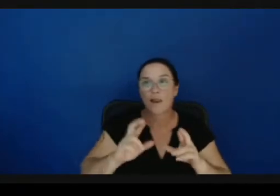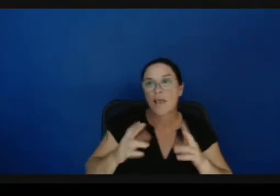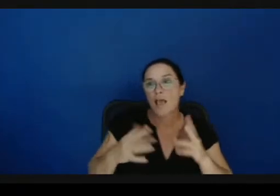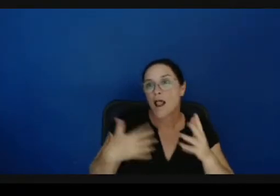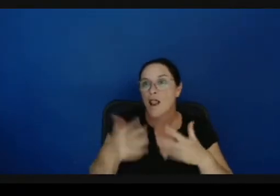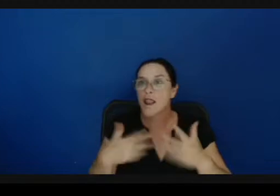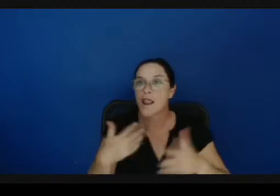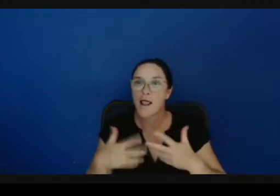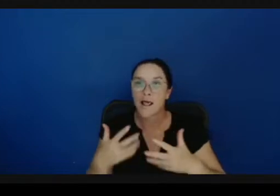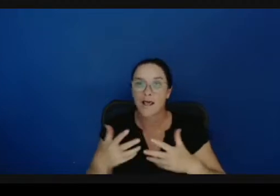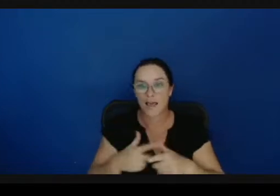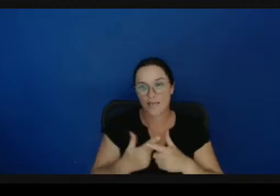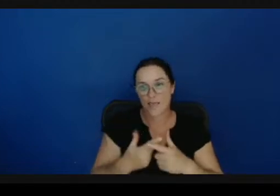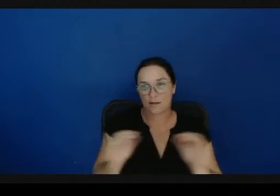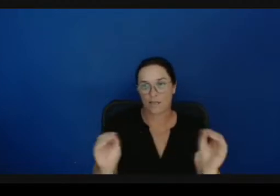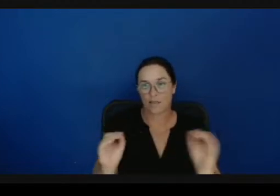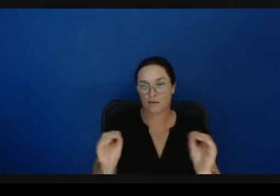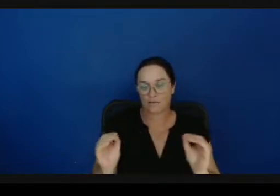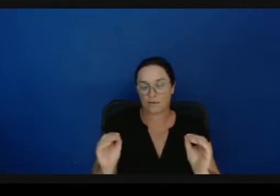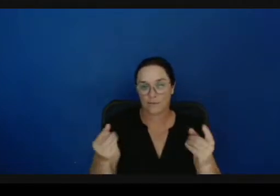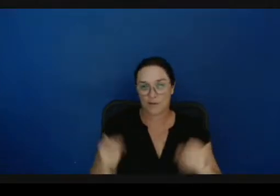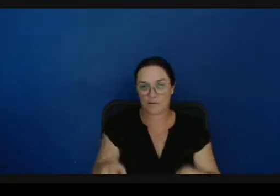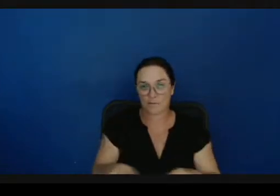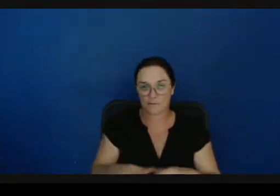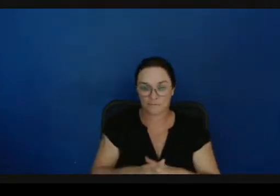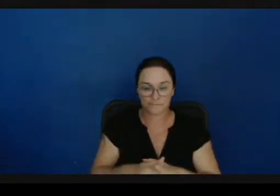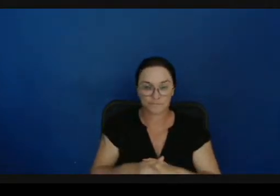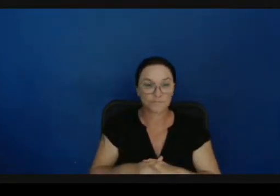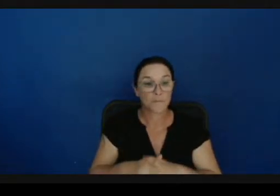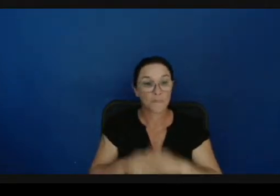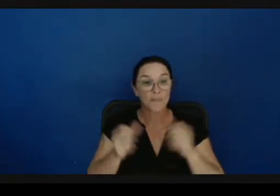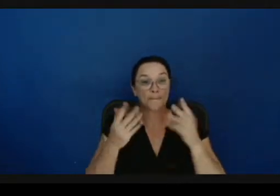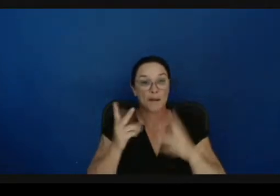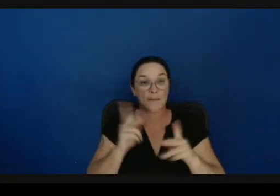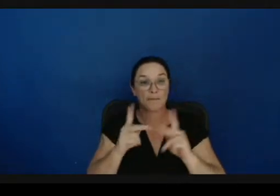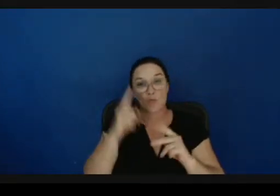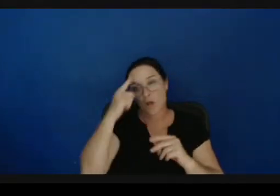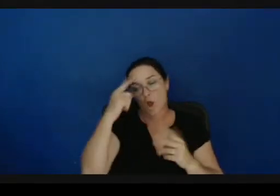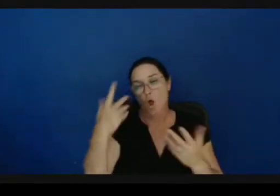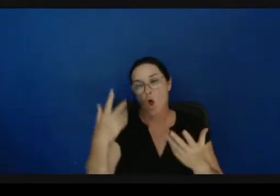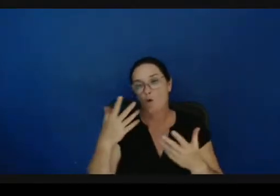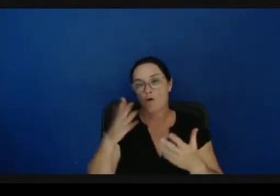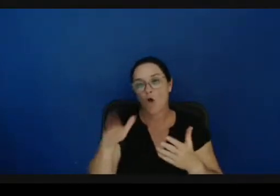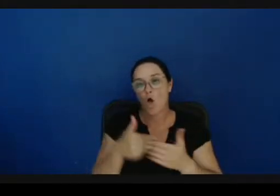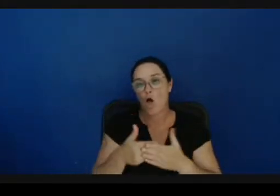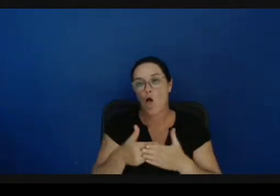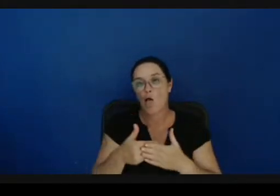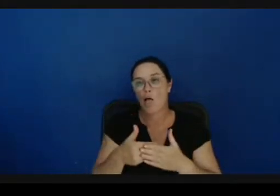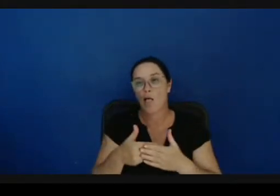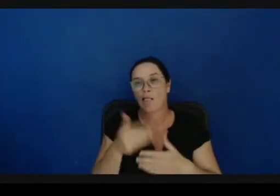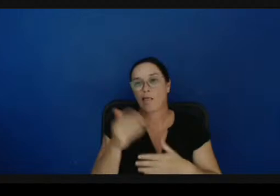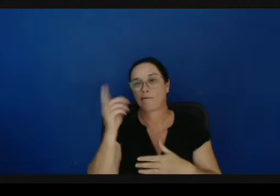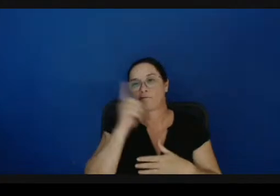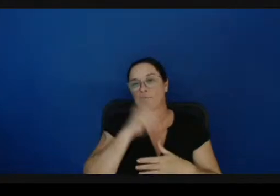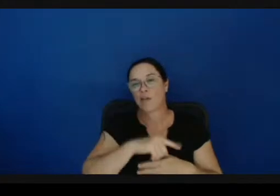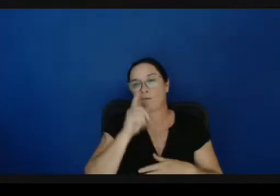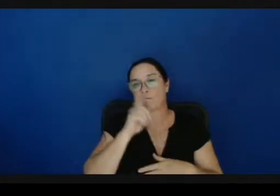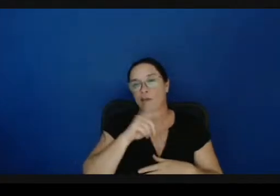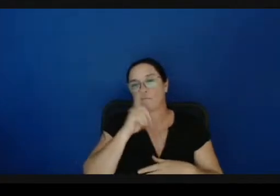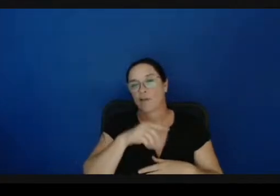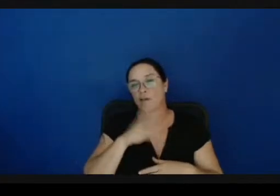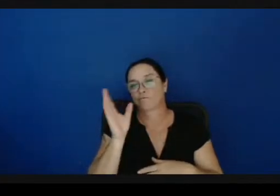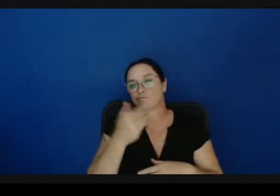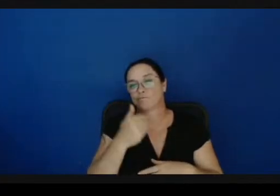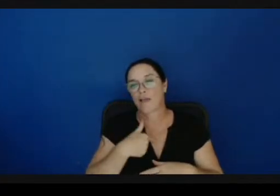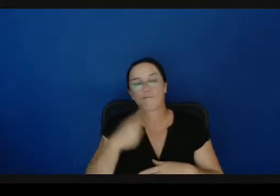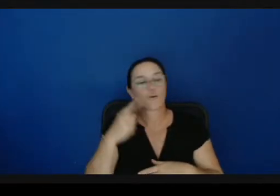about to, and it doesn't do anything, right? There's a lot of people that thought like, it's all bluffs. It's all. I've heard this song